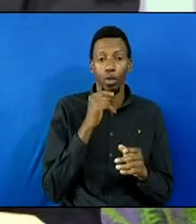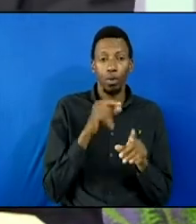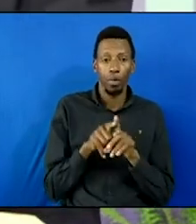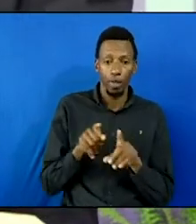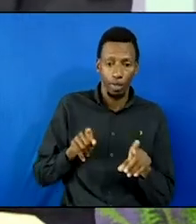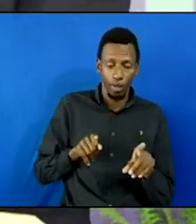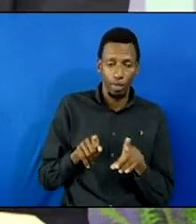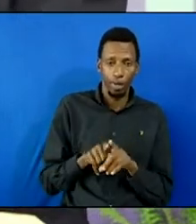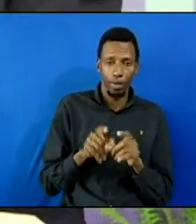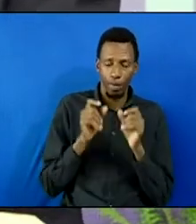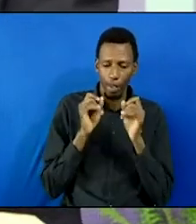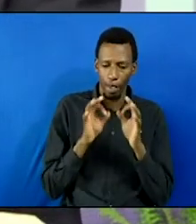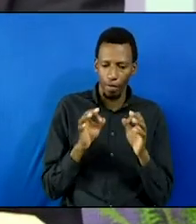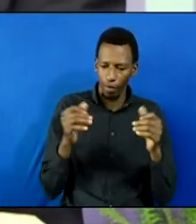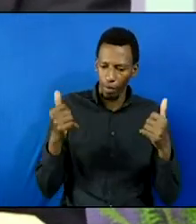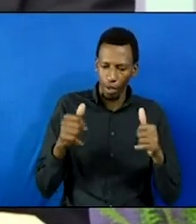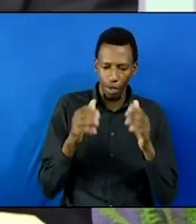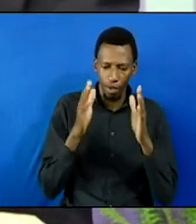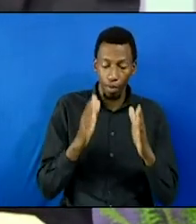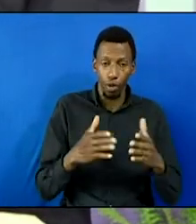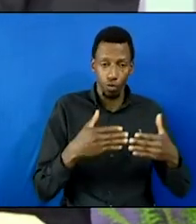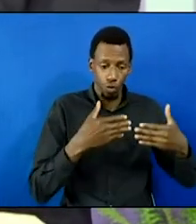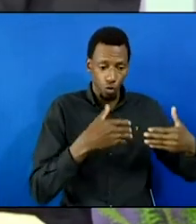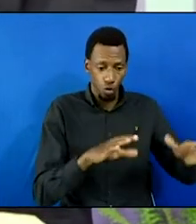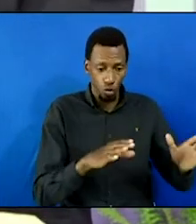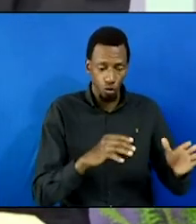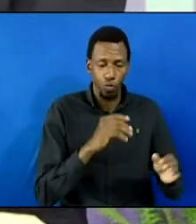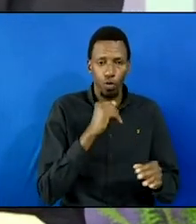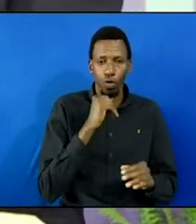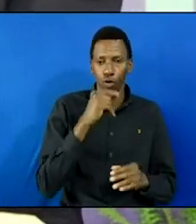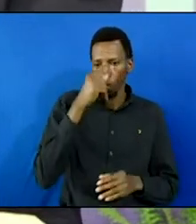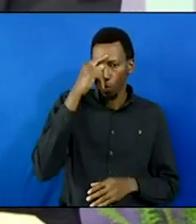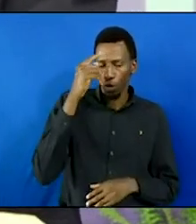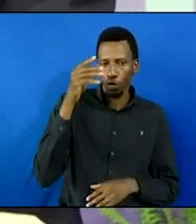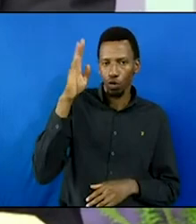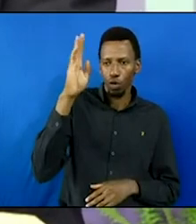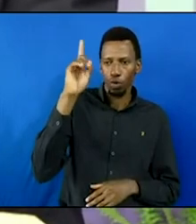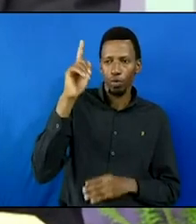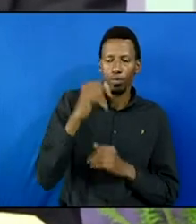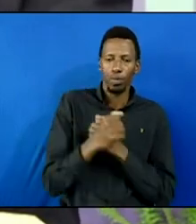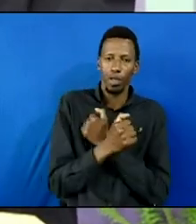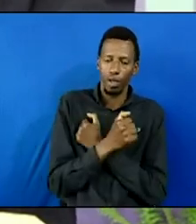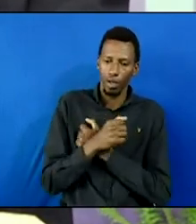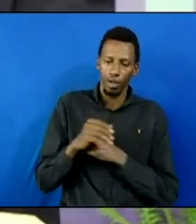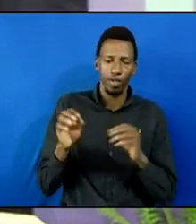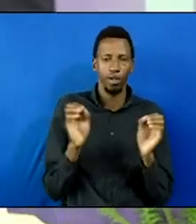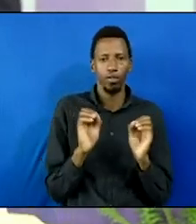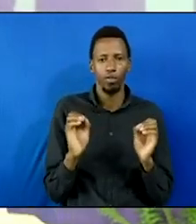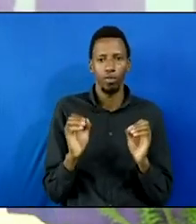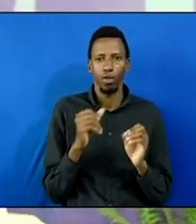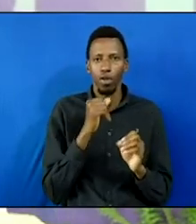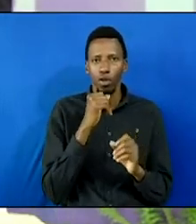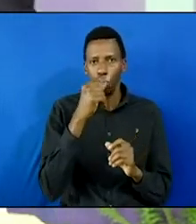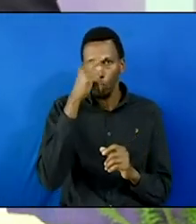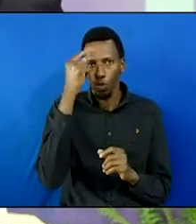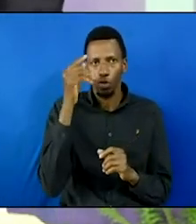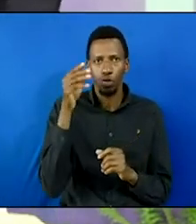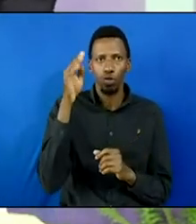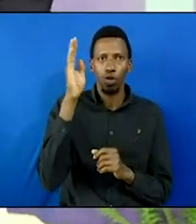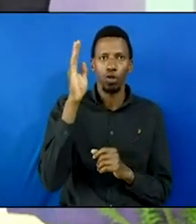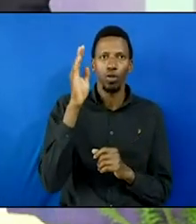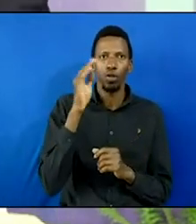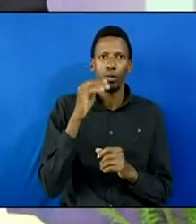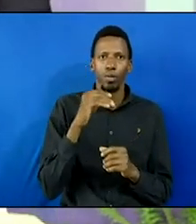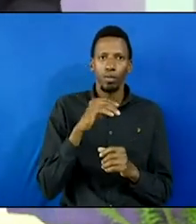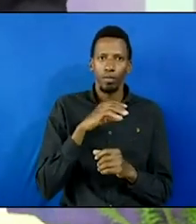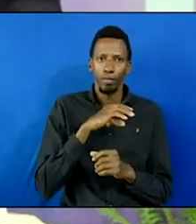will ever get lost, it will not be because God does not love. It will not be because he is not relentless